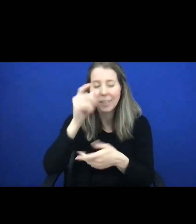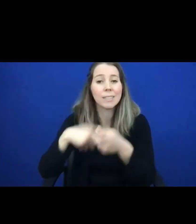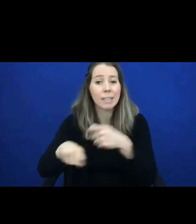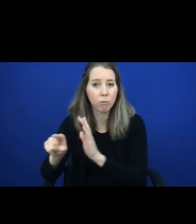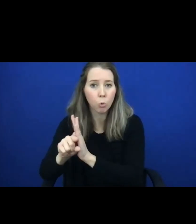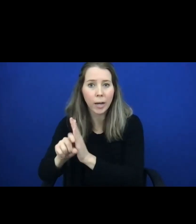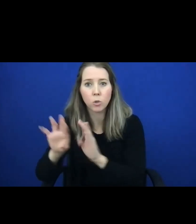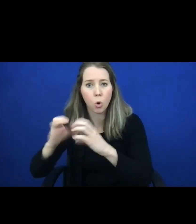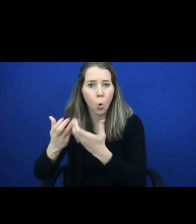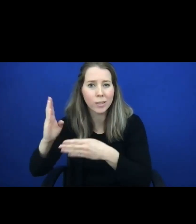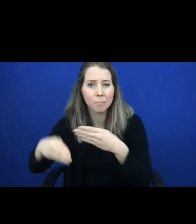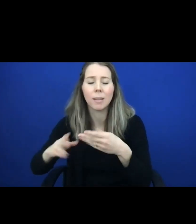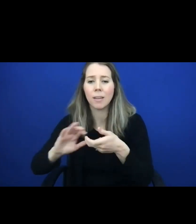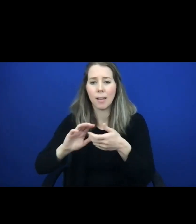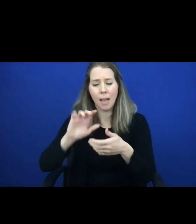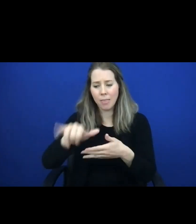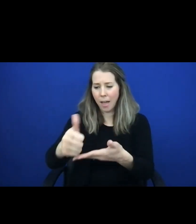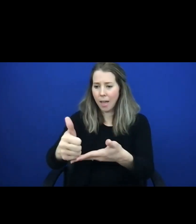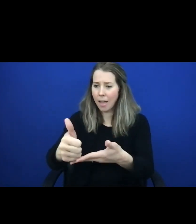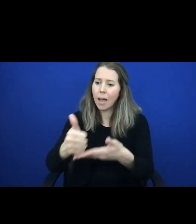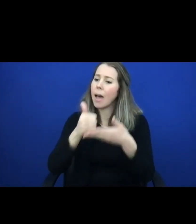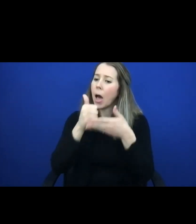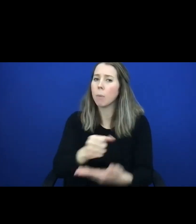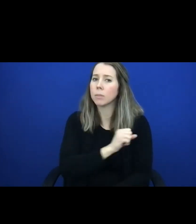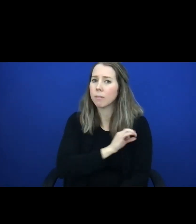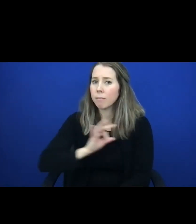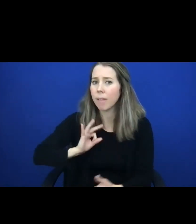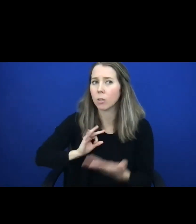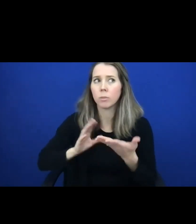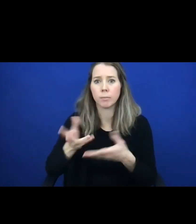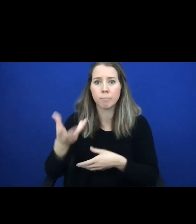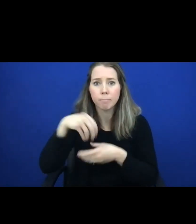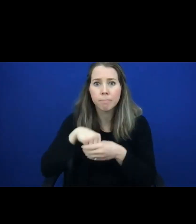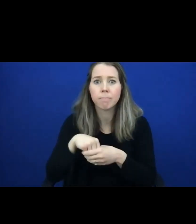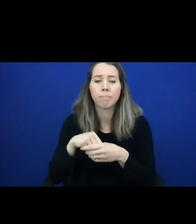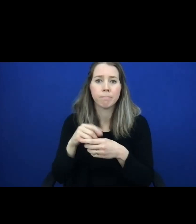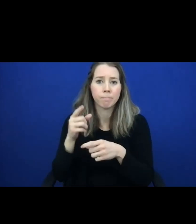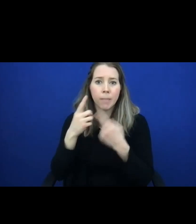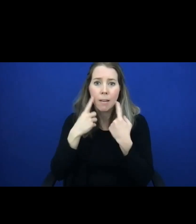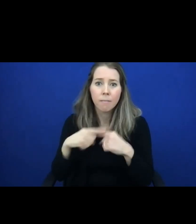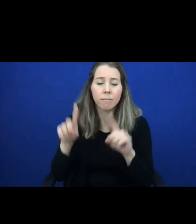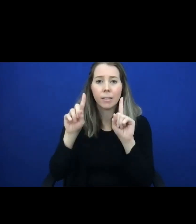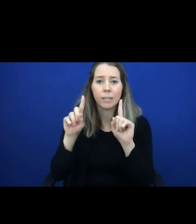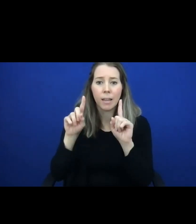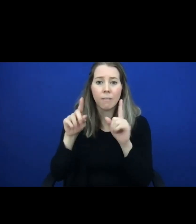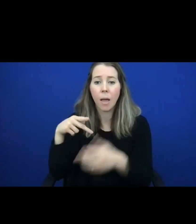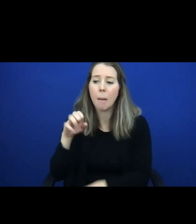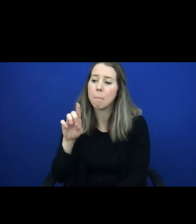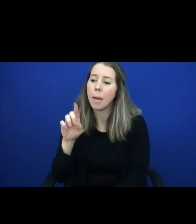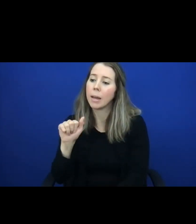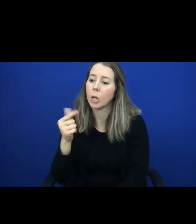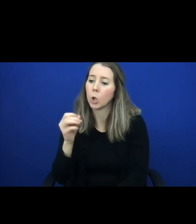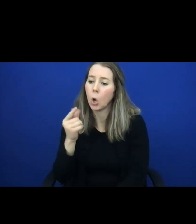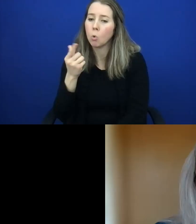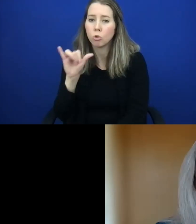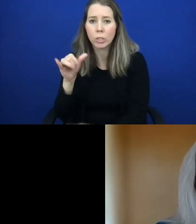help faculty infuse equitable pedagogies into their classrooms? Oh, thank you. Thank you.